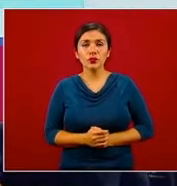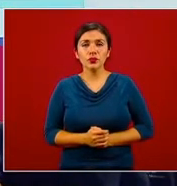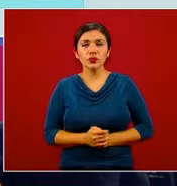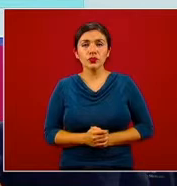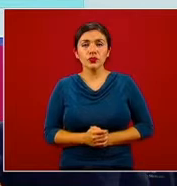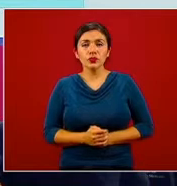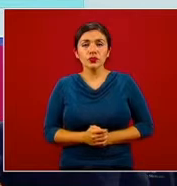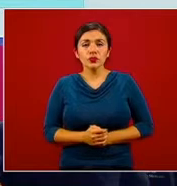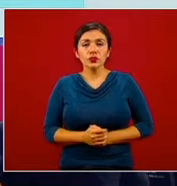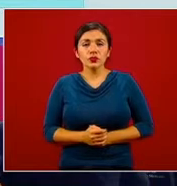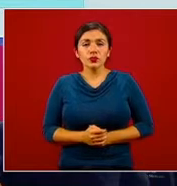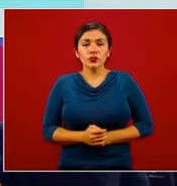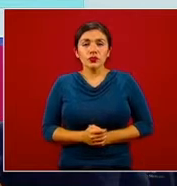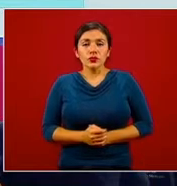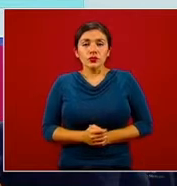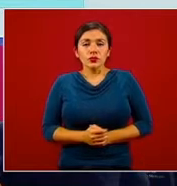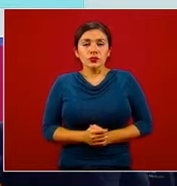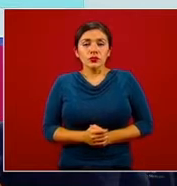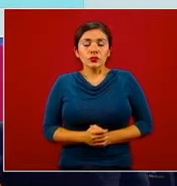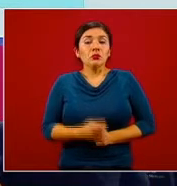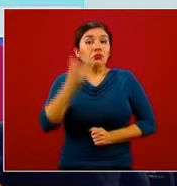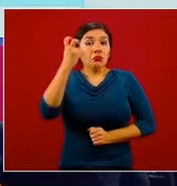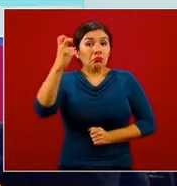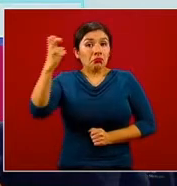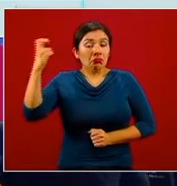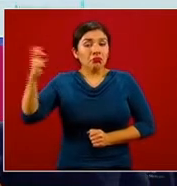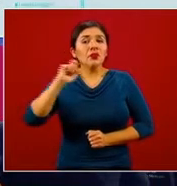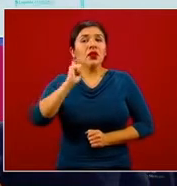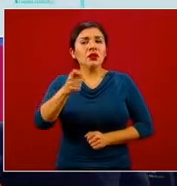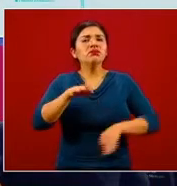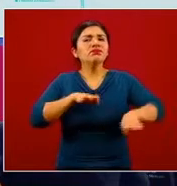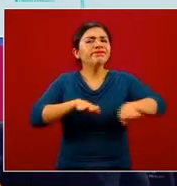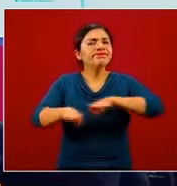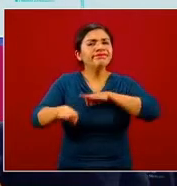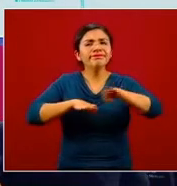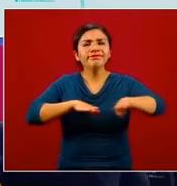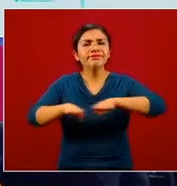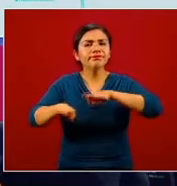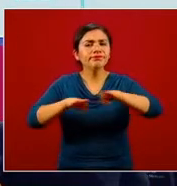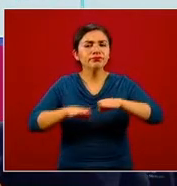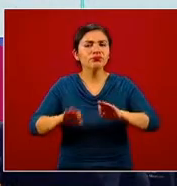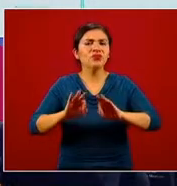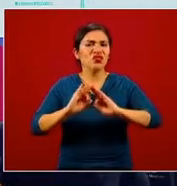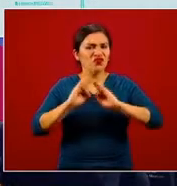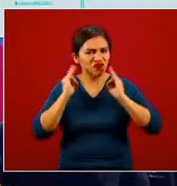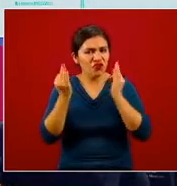research points, or so the research products. If you click above,